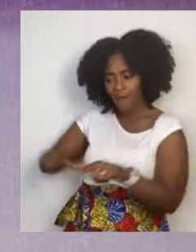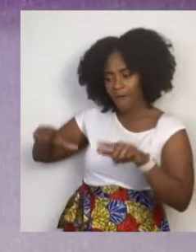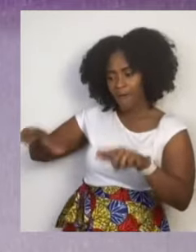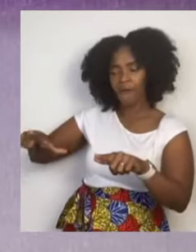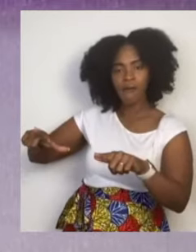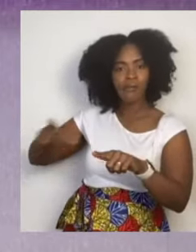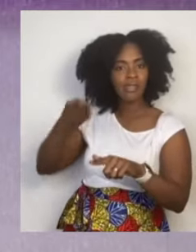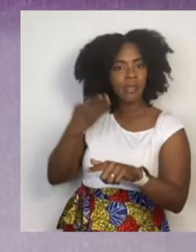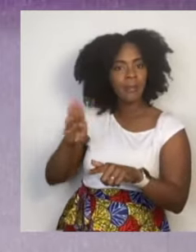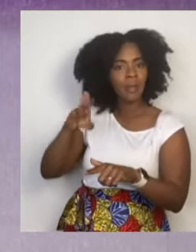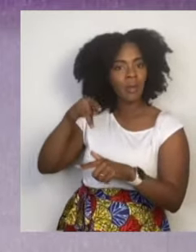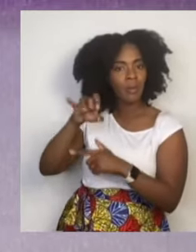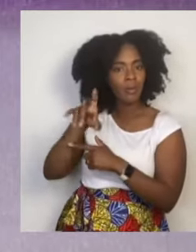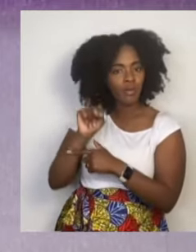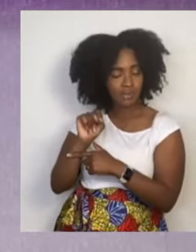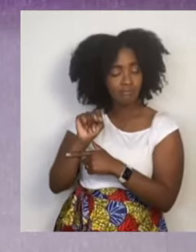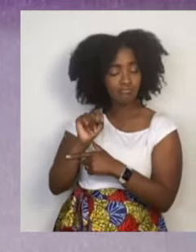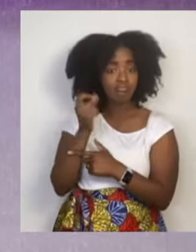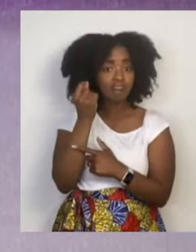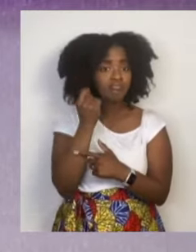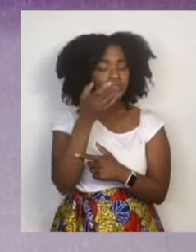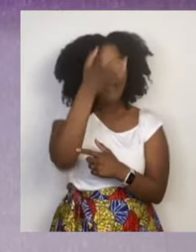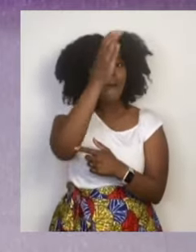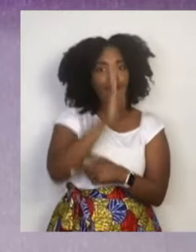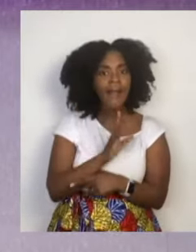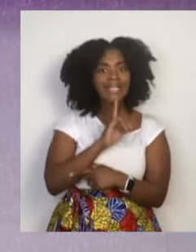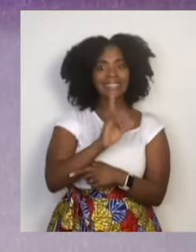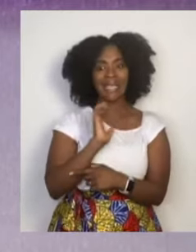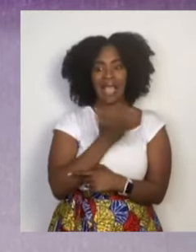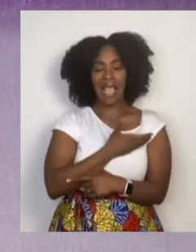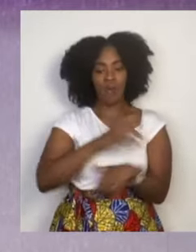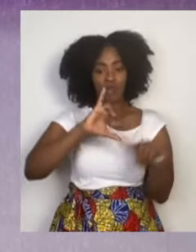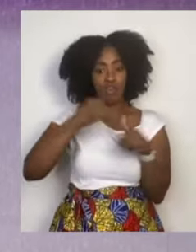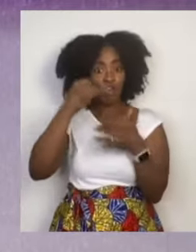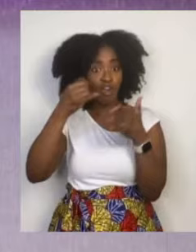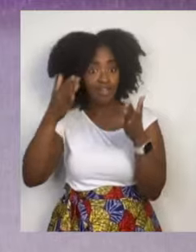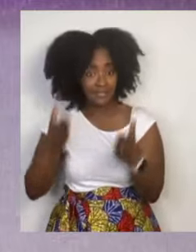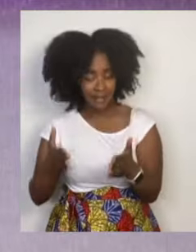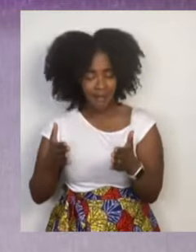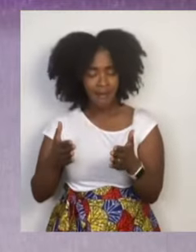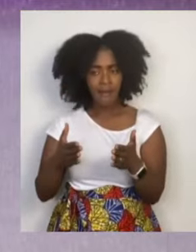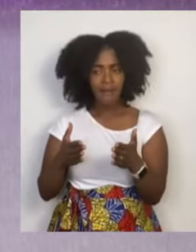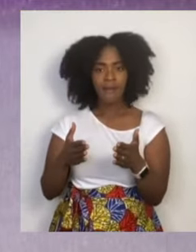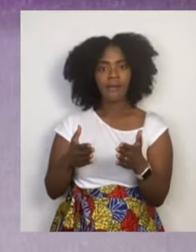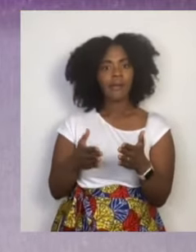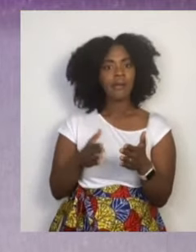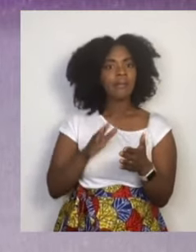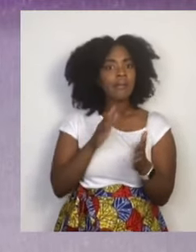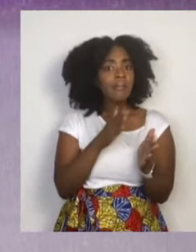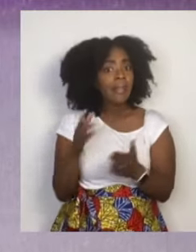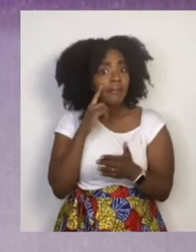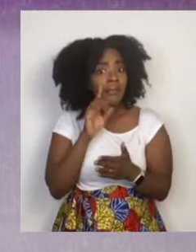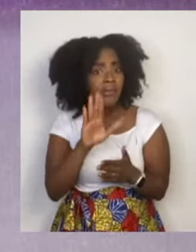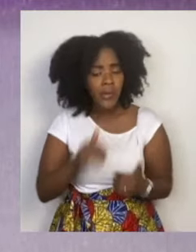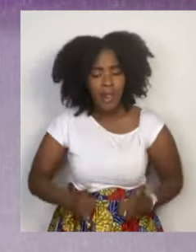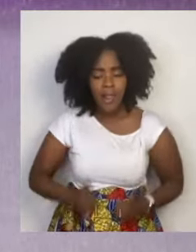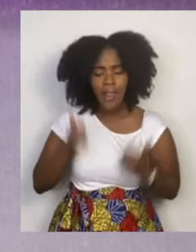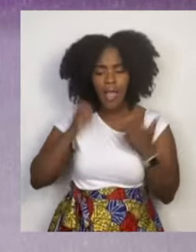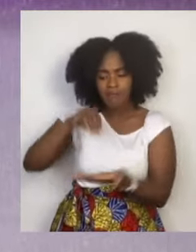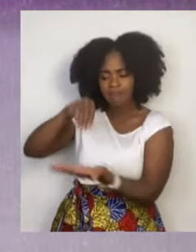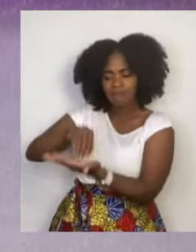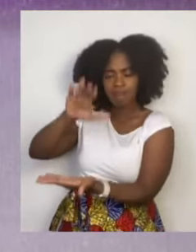and he has not put his plan for your life just on paper, but God has put